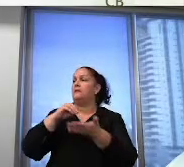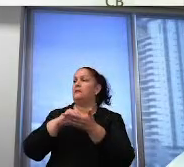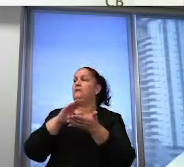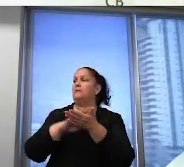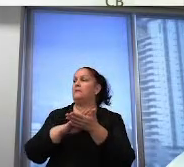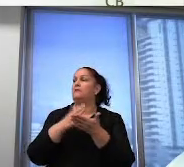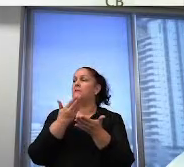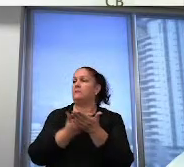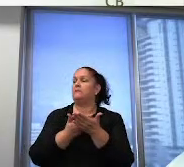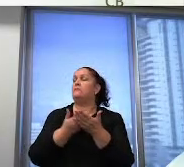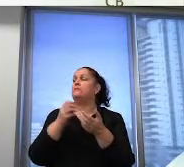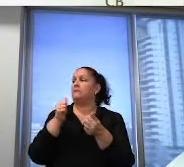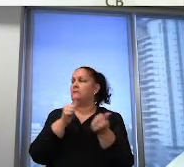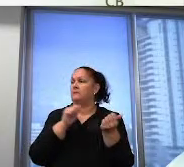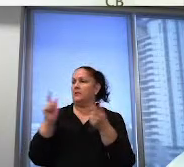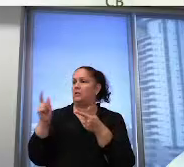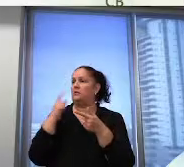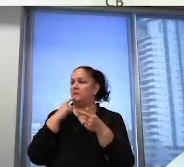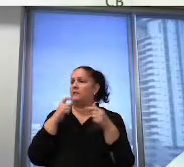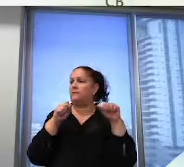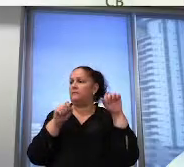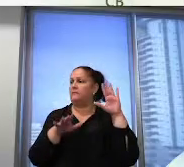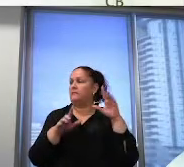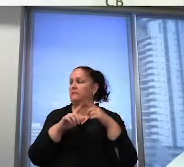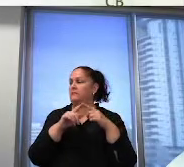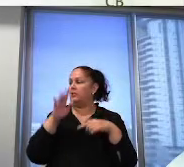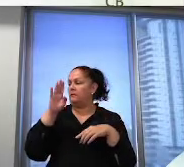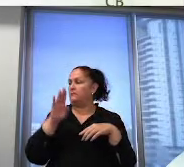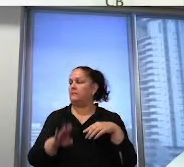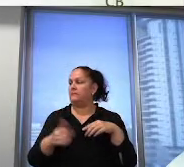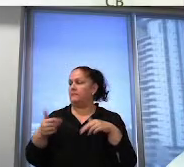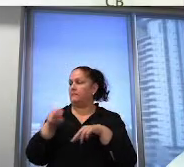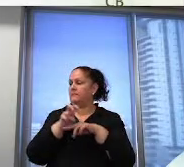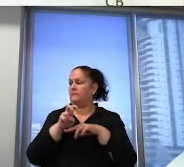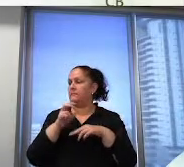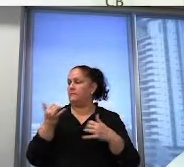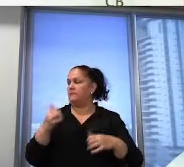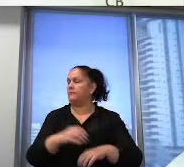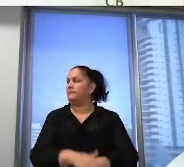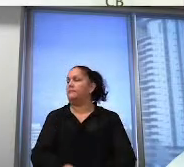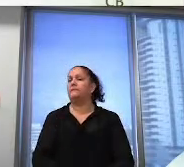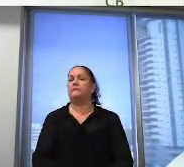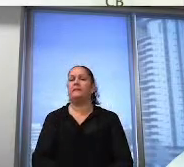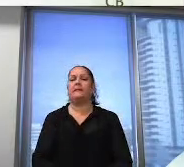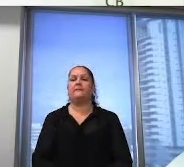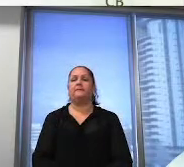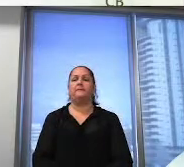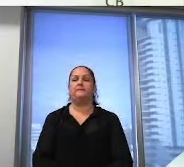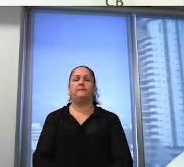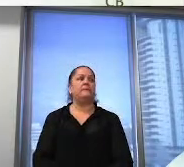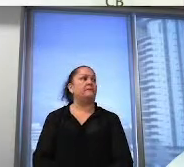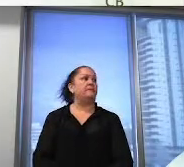Let the record reflect that all witnesses have answered in the affirmative. You can sit and you can put your hand down now. Thank you.